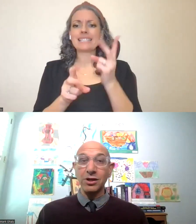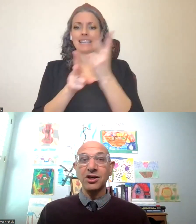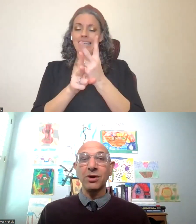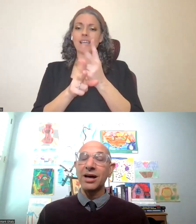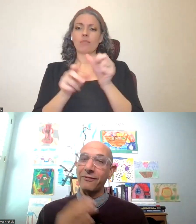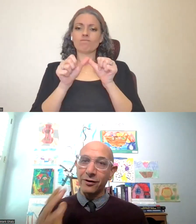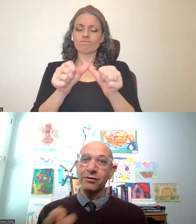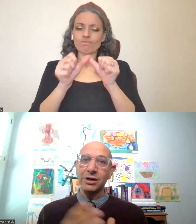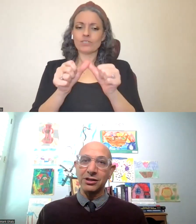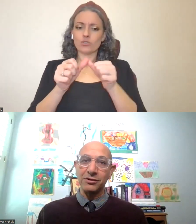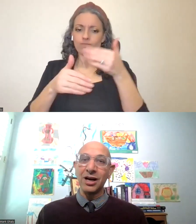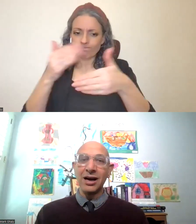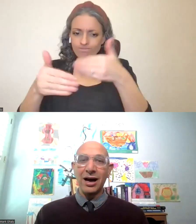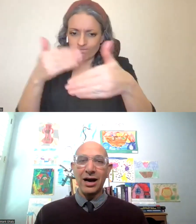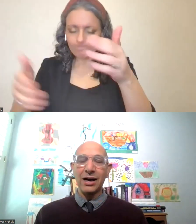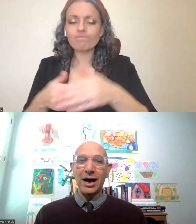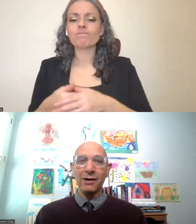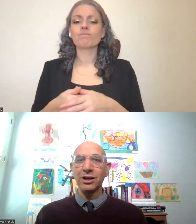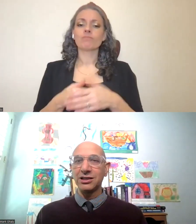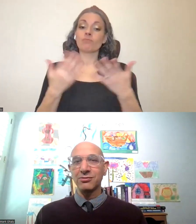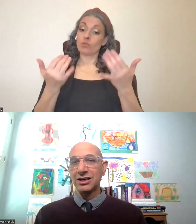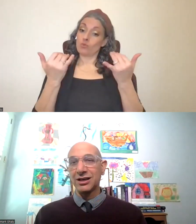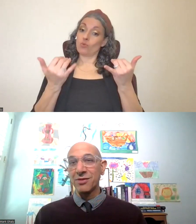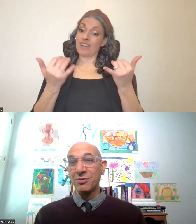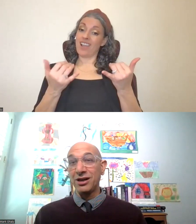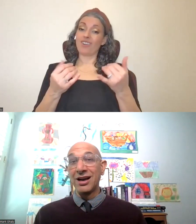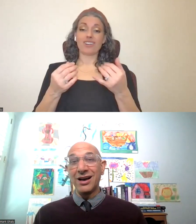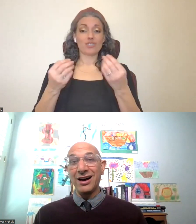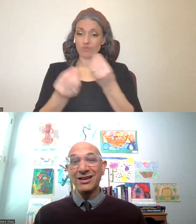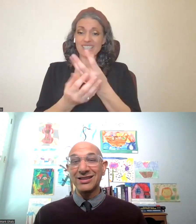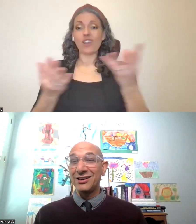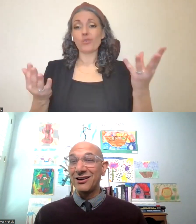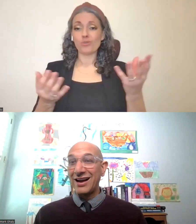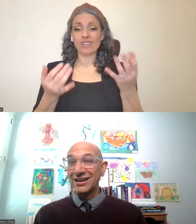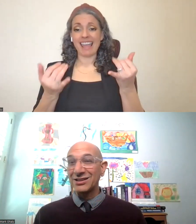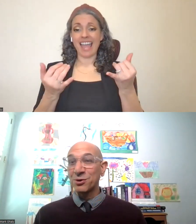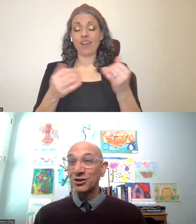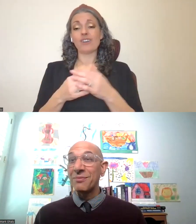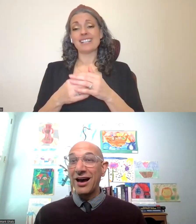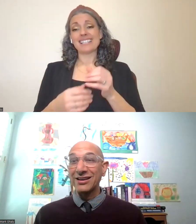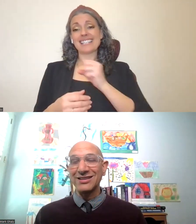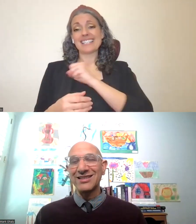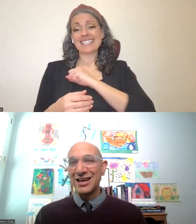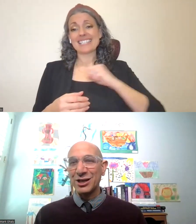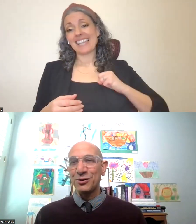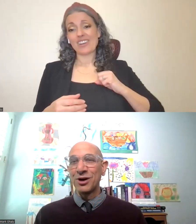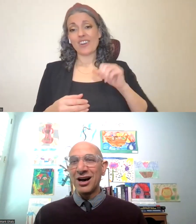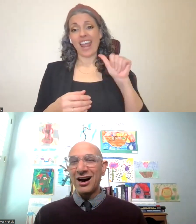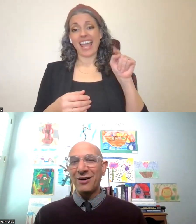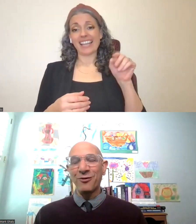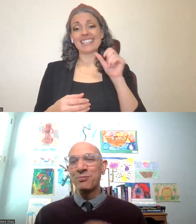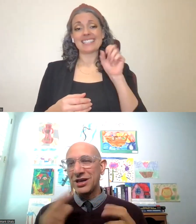moving forward. So without further ado, I really just want to take a moment. Senator Atkins, Pro Tem Atkins, thank